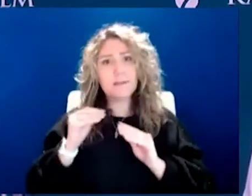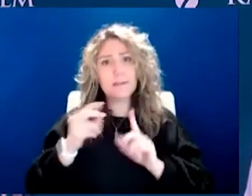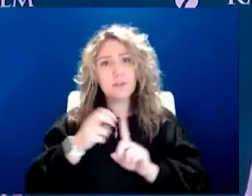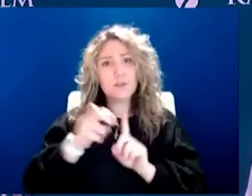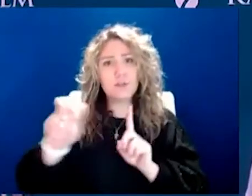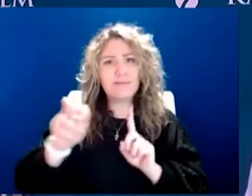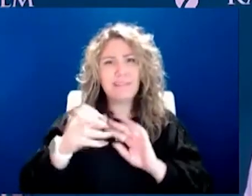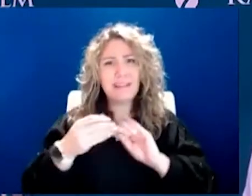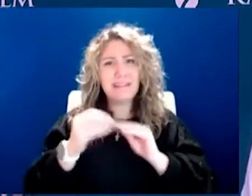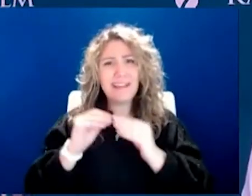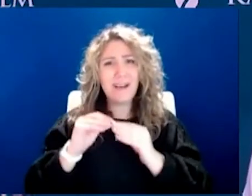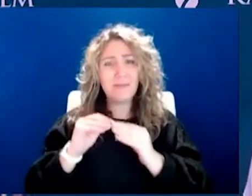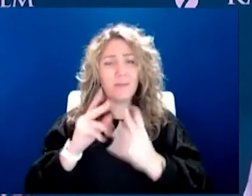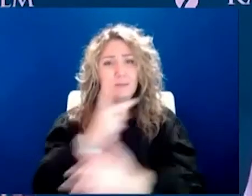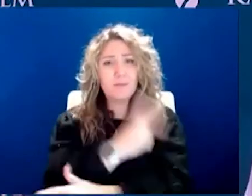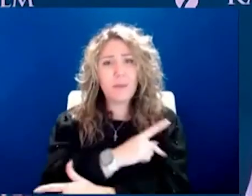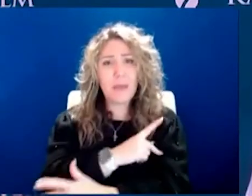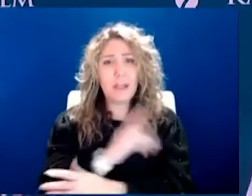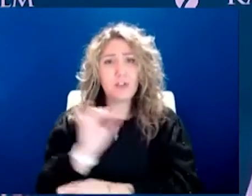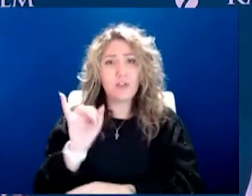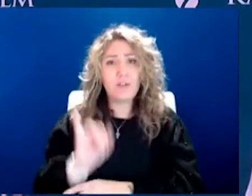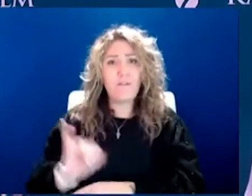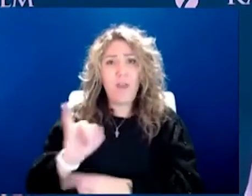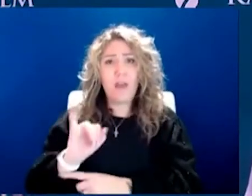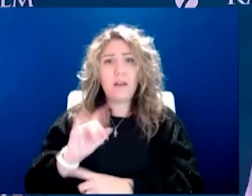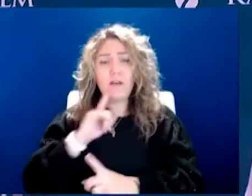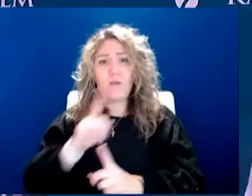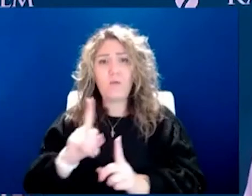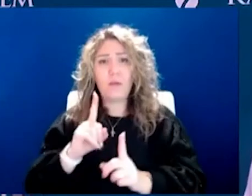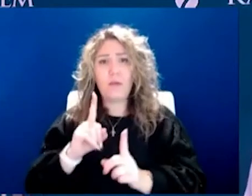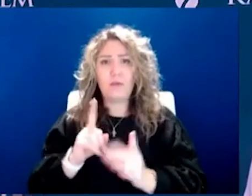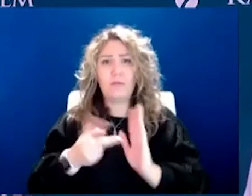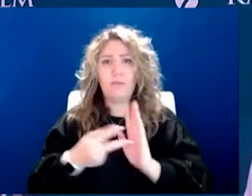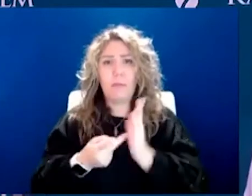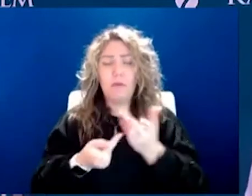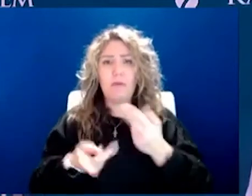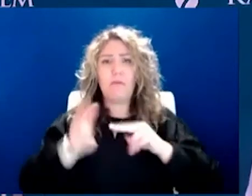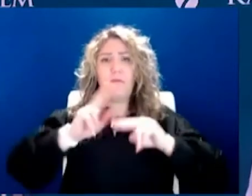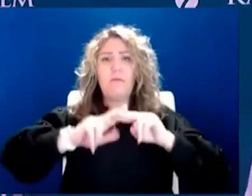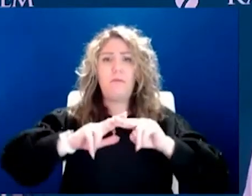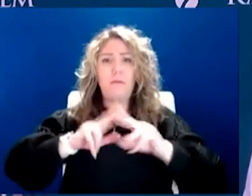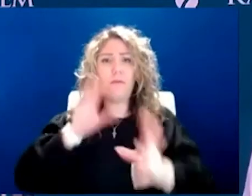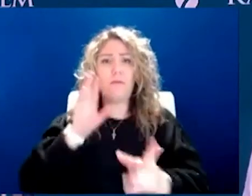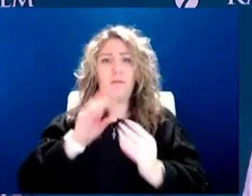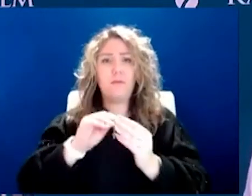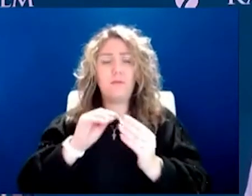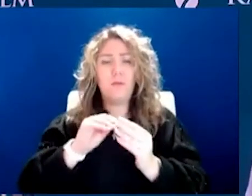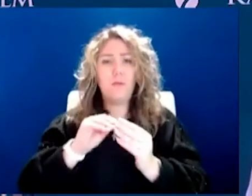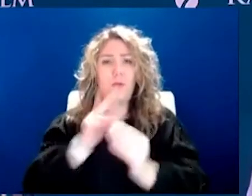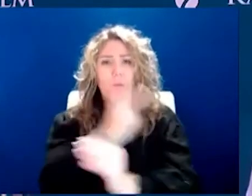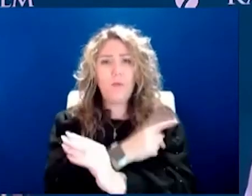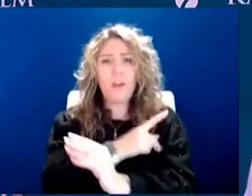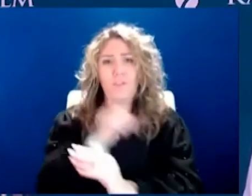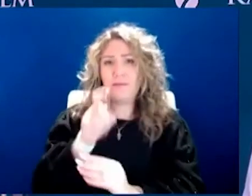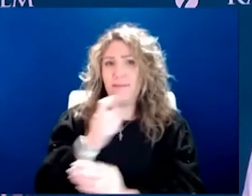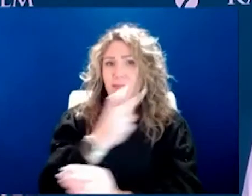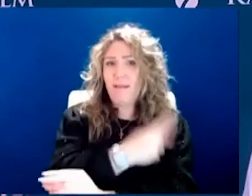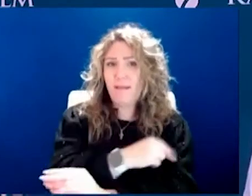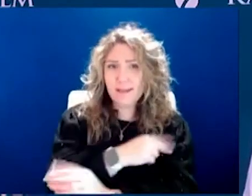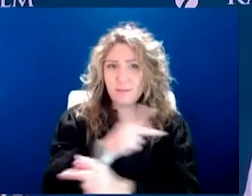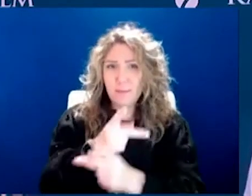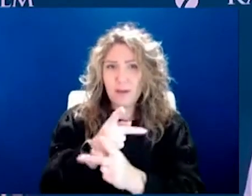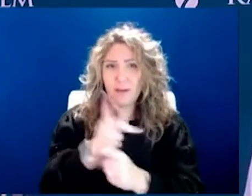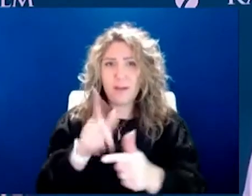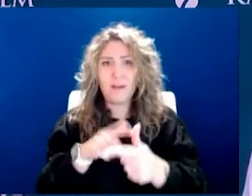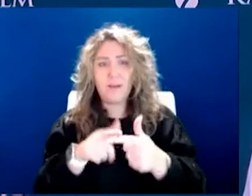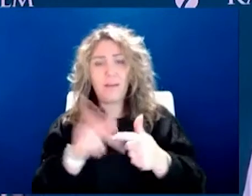that are infected is going to translate to higher total numbers of patients who will need hospital care, and then perhaps higher numbers